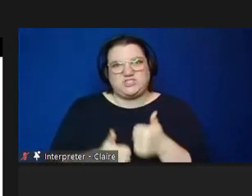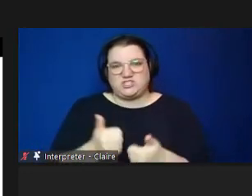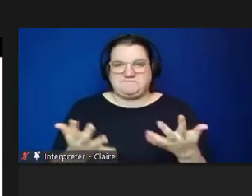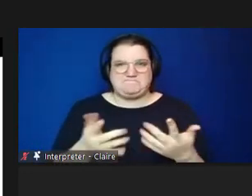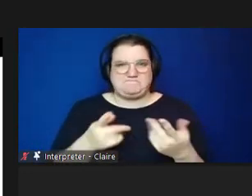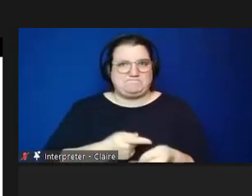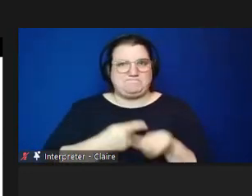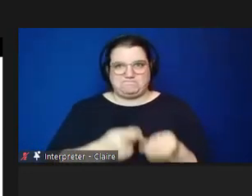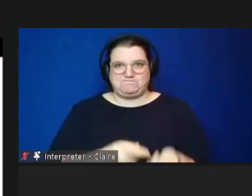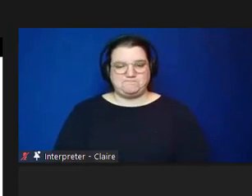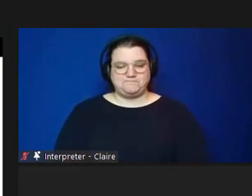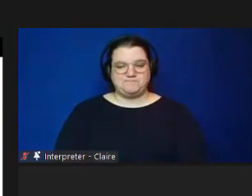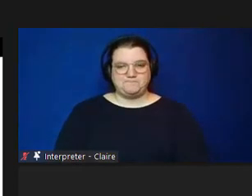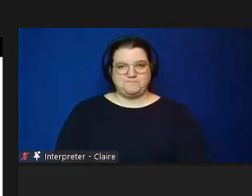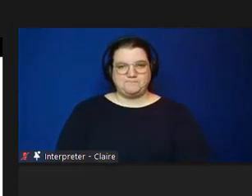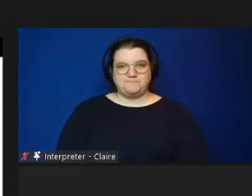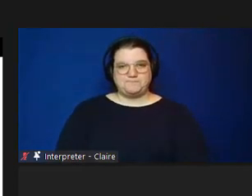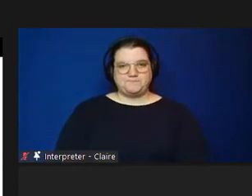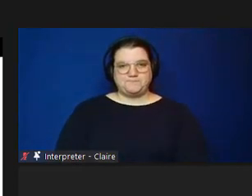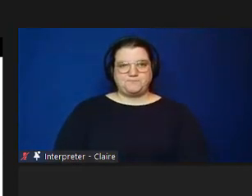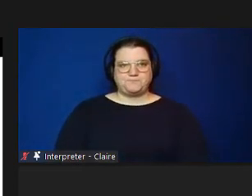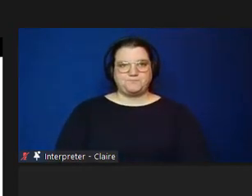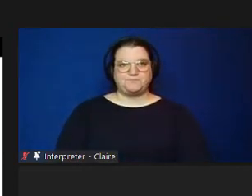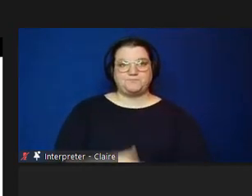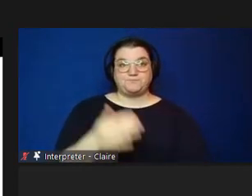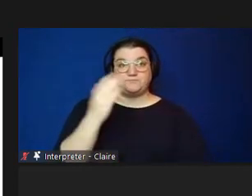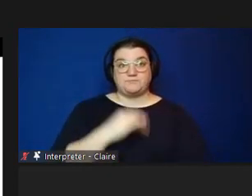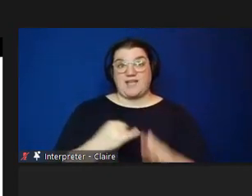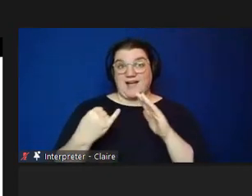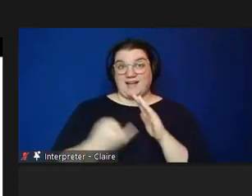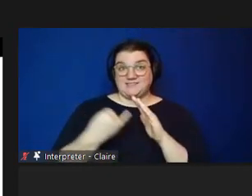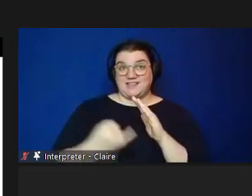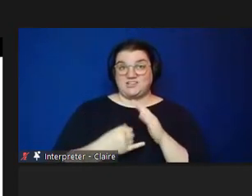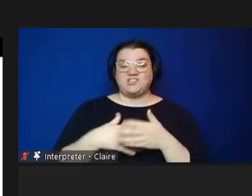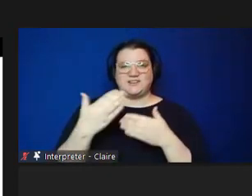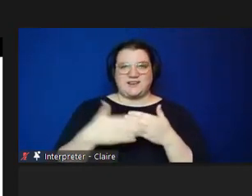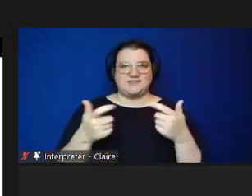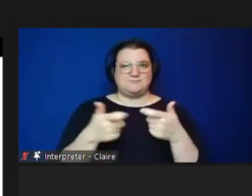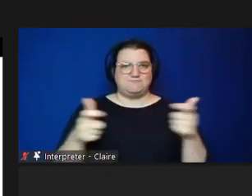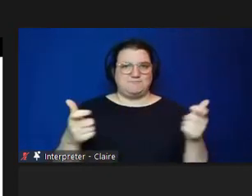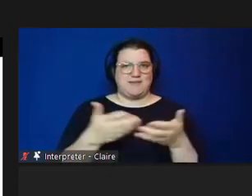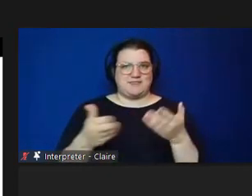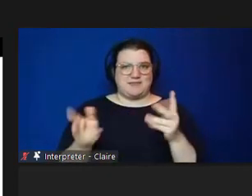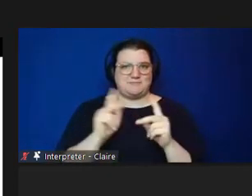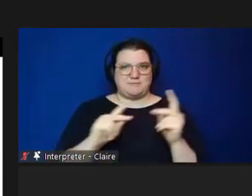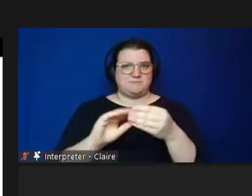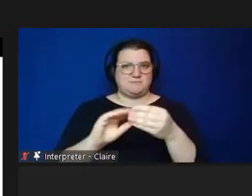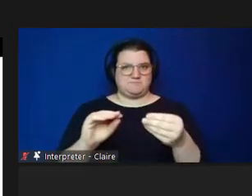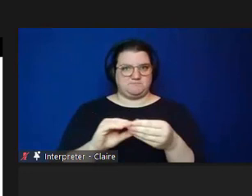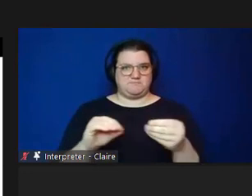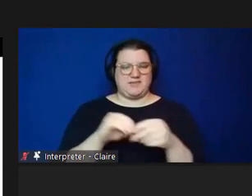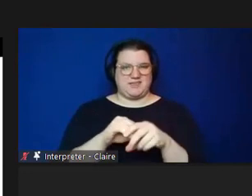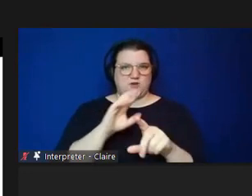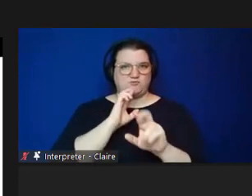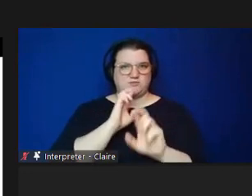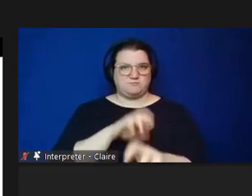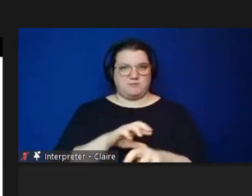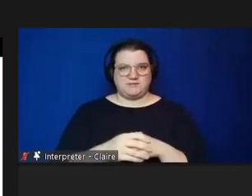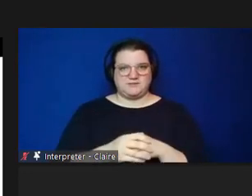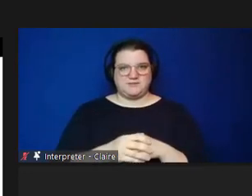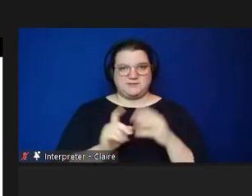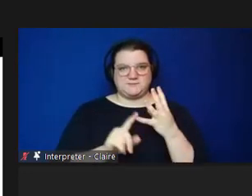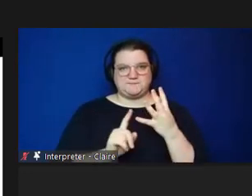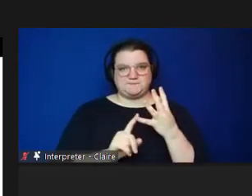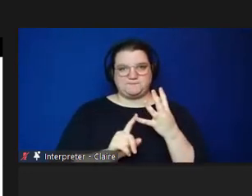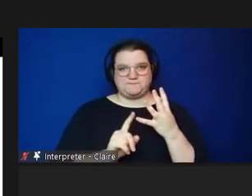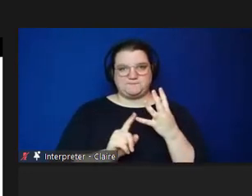then isolation was the next big thing that people were touching on, especially in their responses.